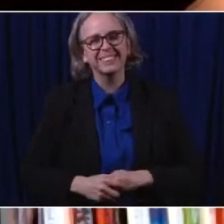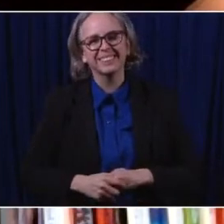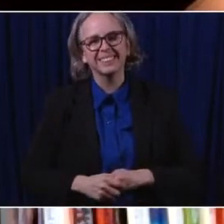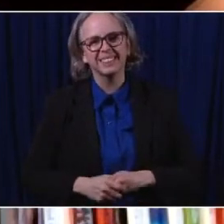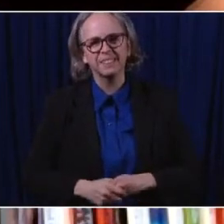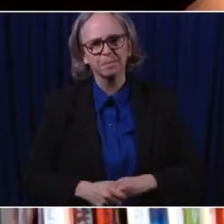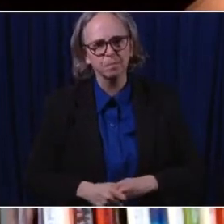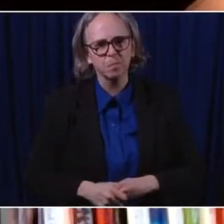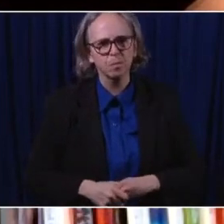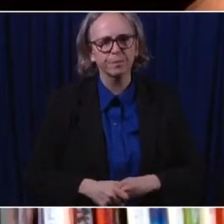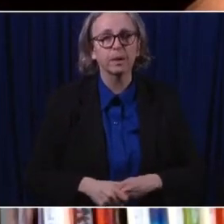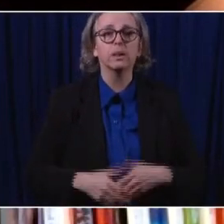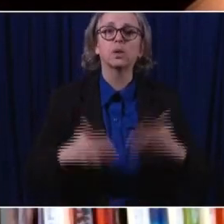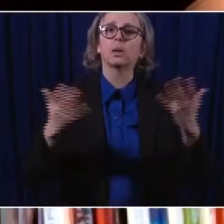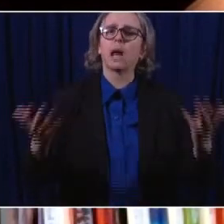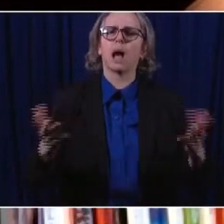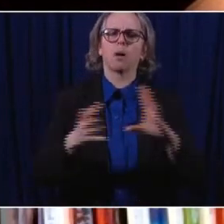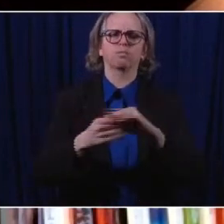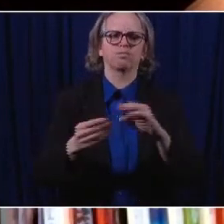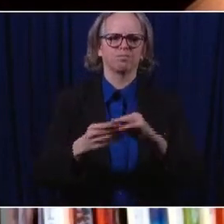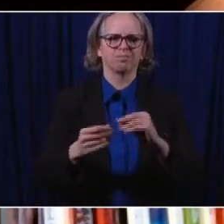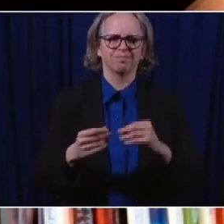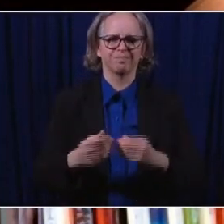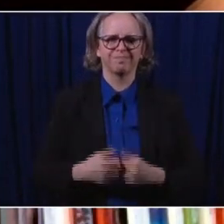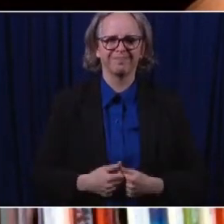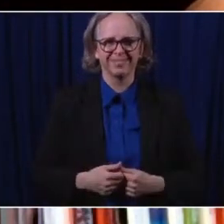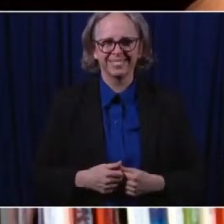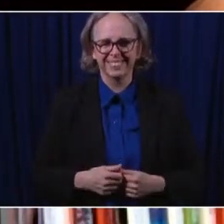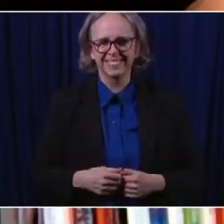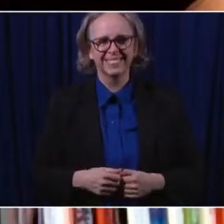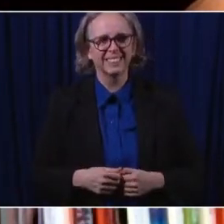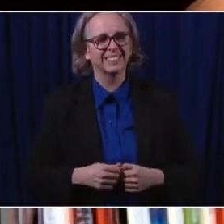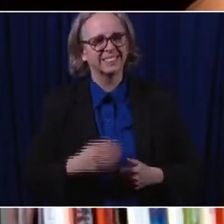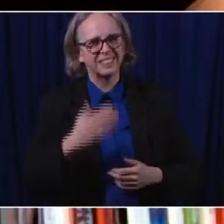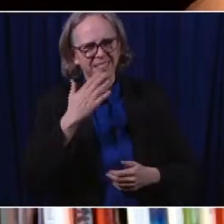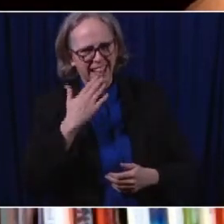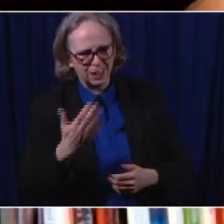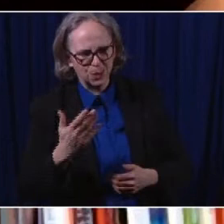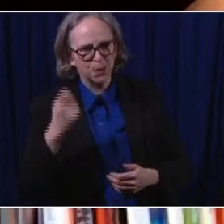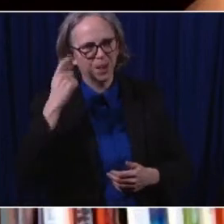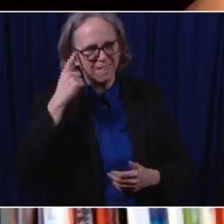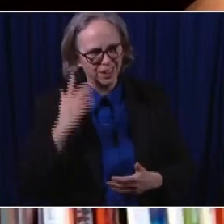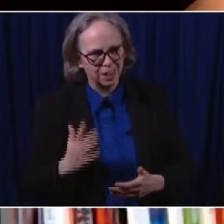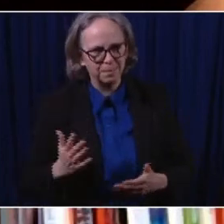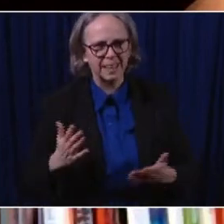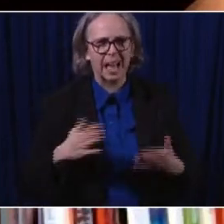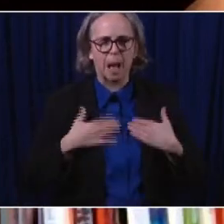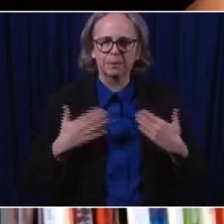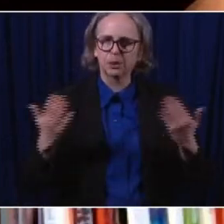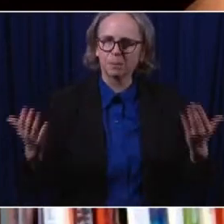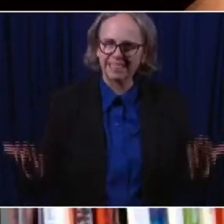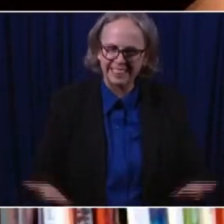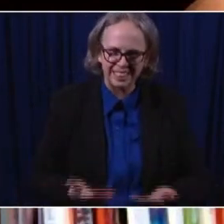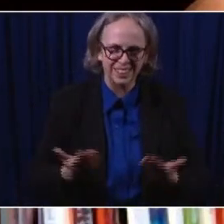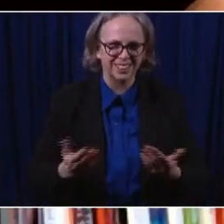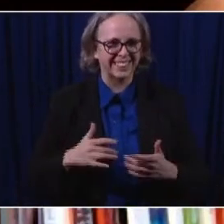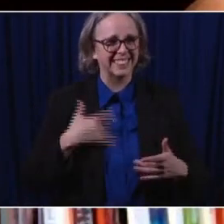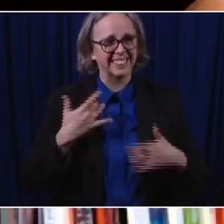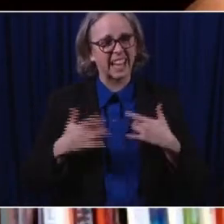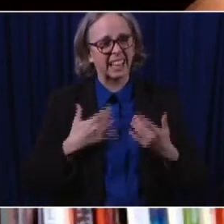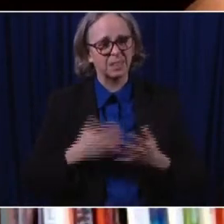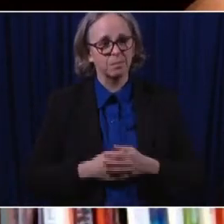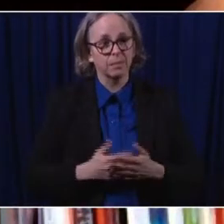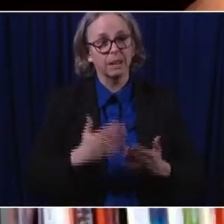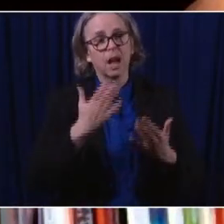So thanks for joining us. Thank you, Governor. Glad to be here. I'm excited and grateful for